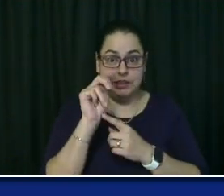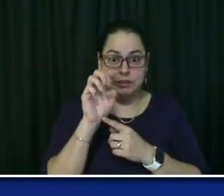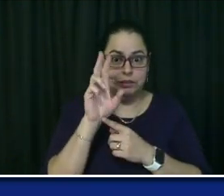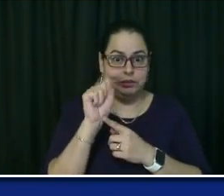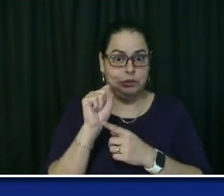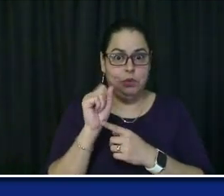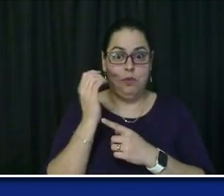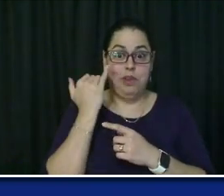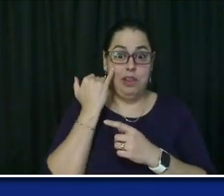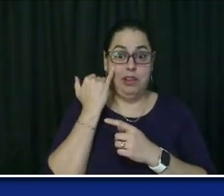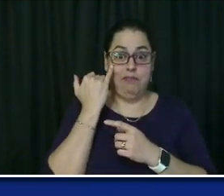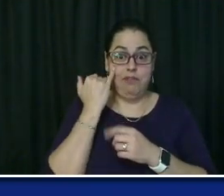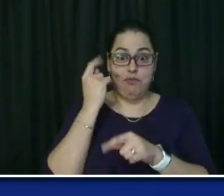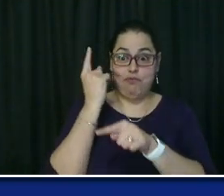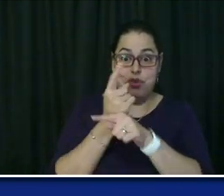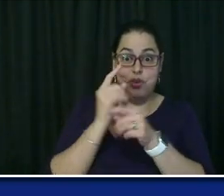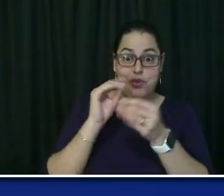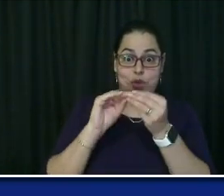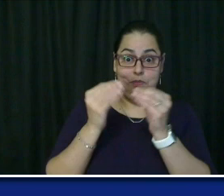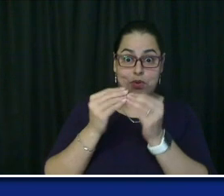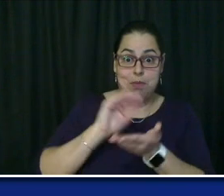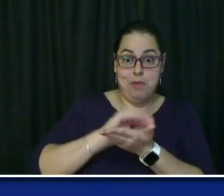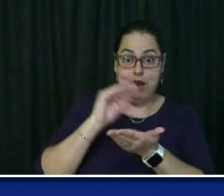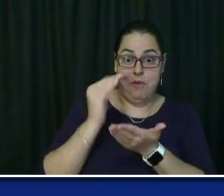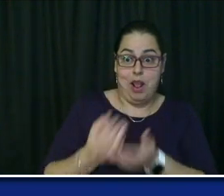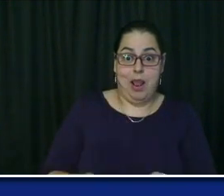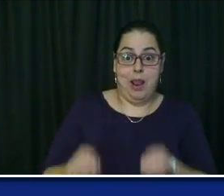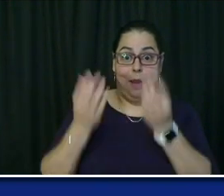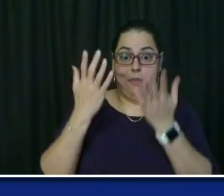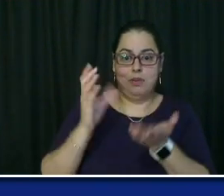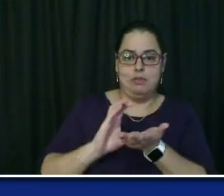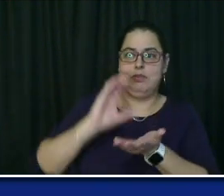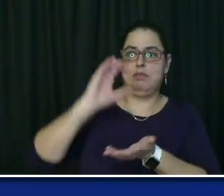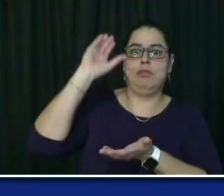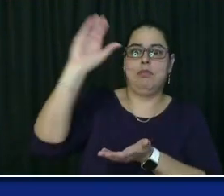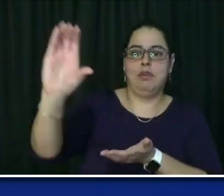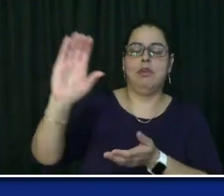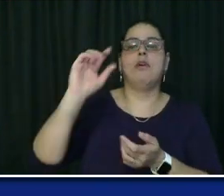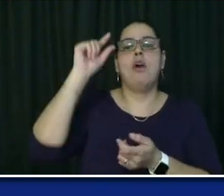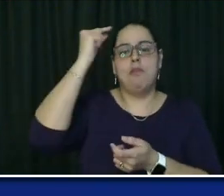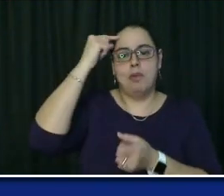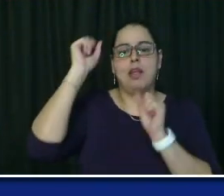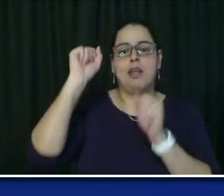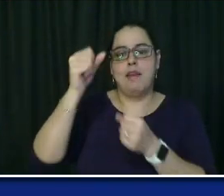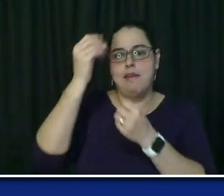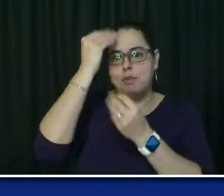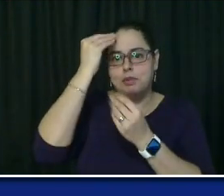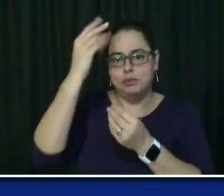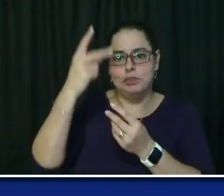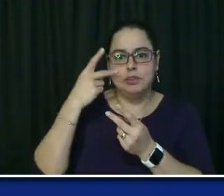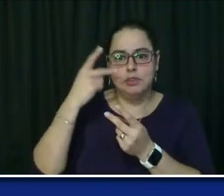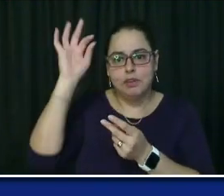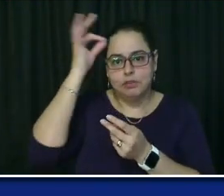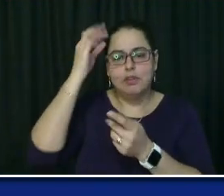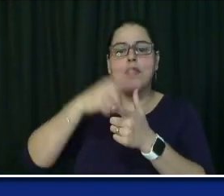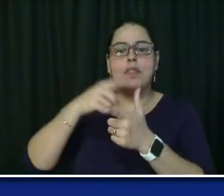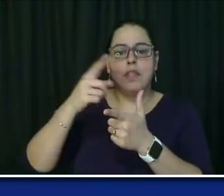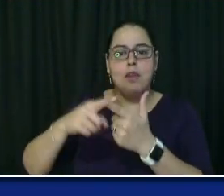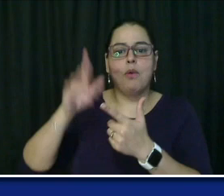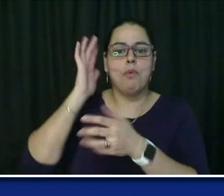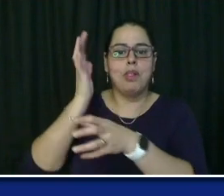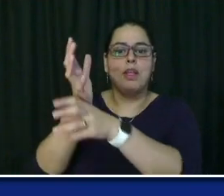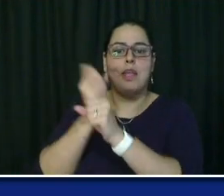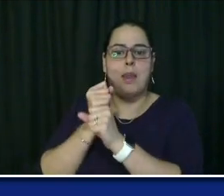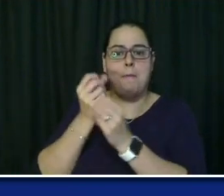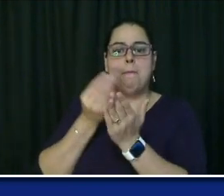at the state and the federal level that will help those communities. We then also know that the representation, when it's created in legislative bodies by